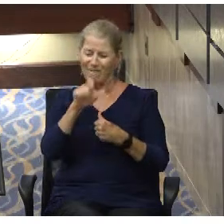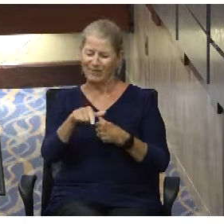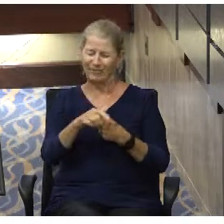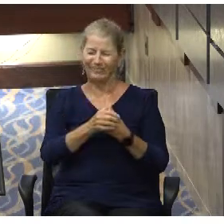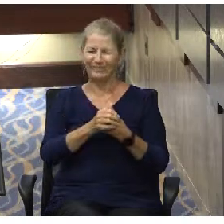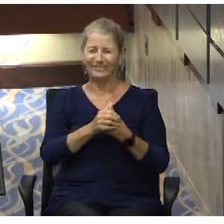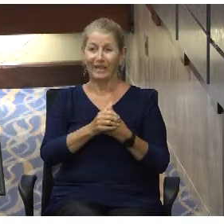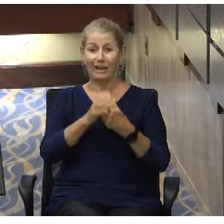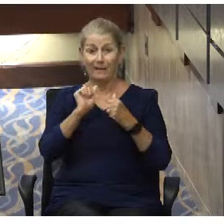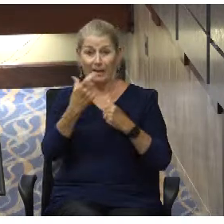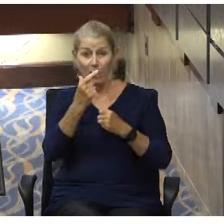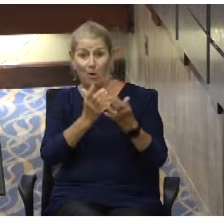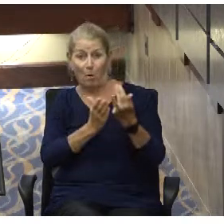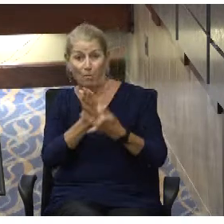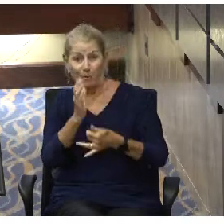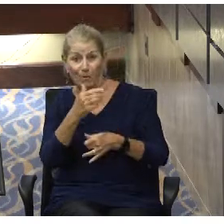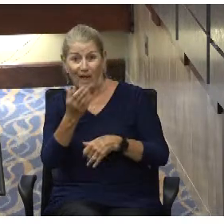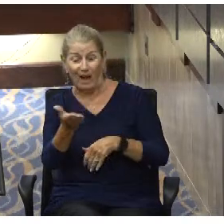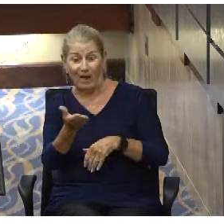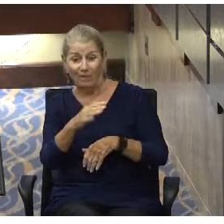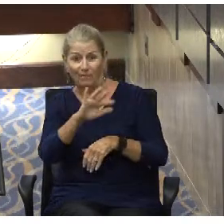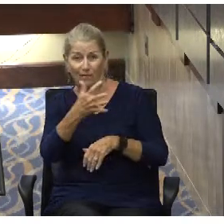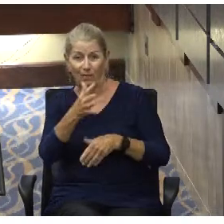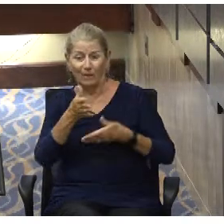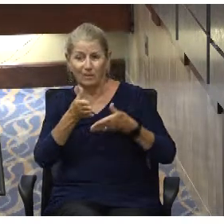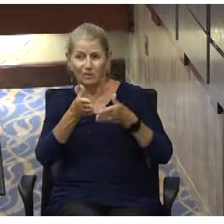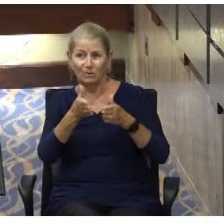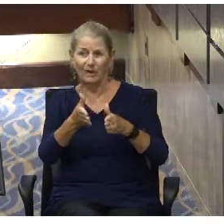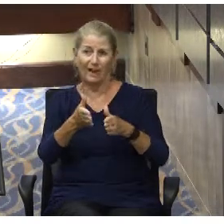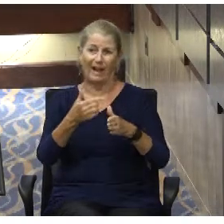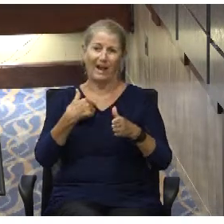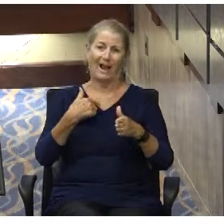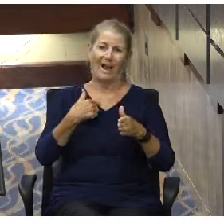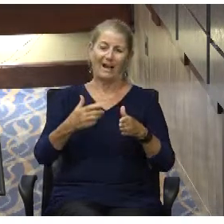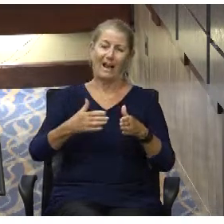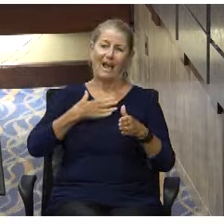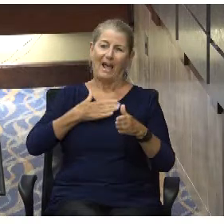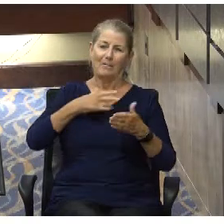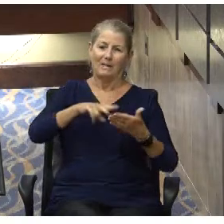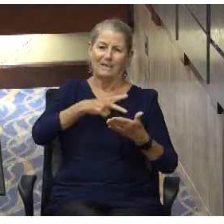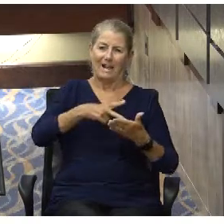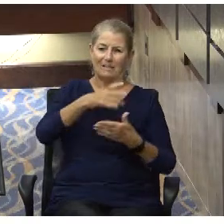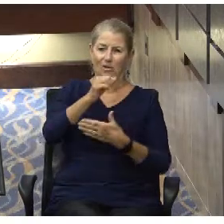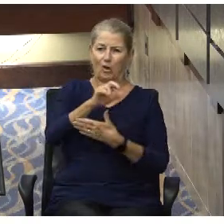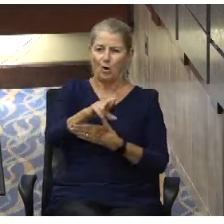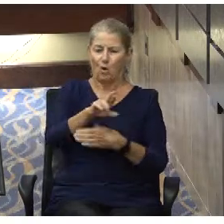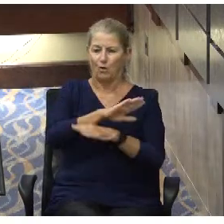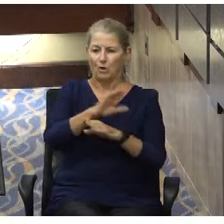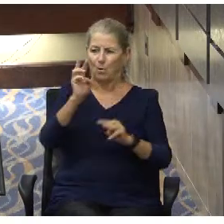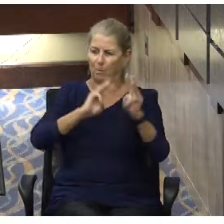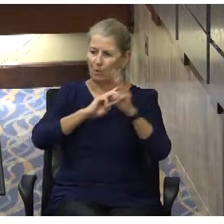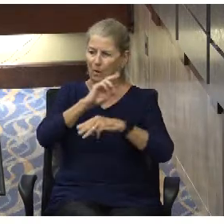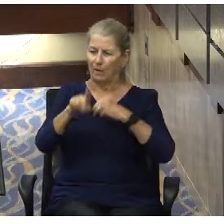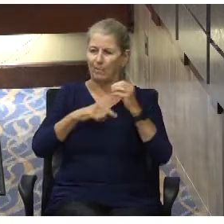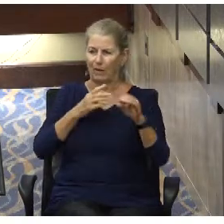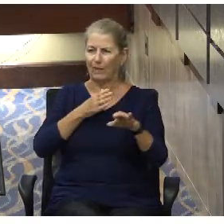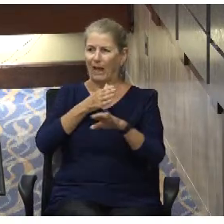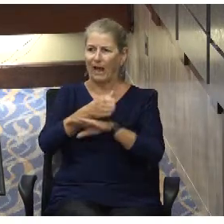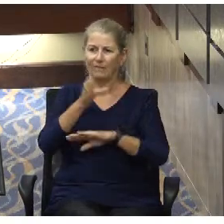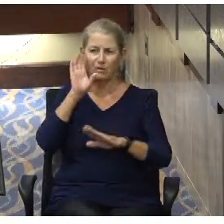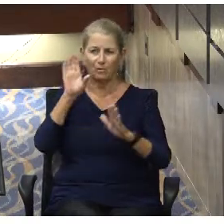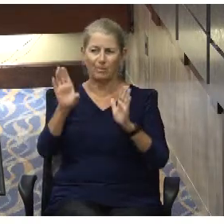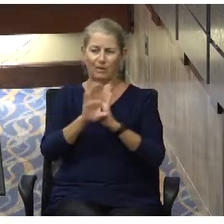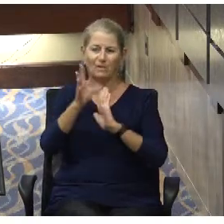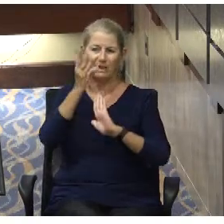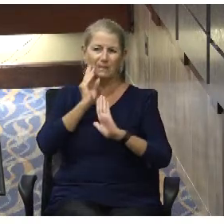Can I go through there? And I mean, did a whole happy dance in the car. So don't worry about the after picture. Experience it for yourself.